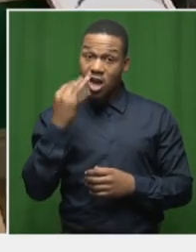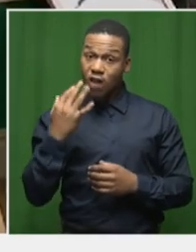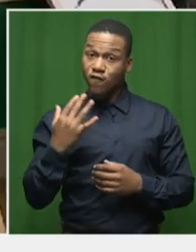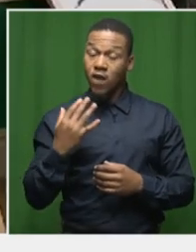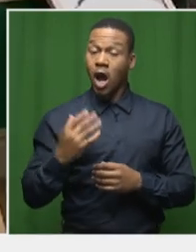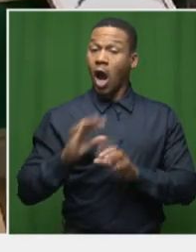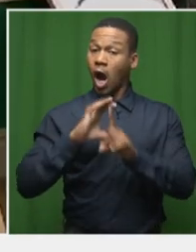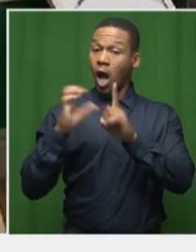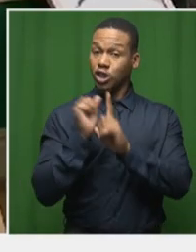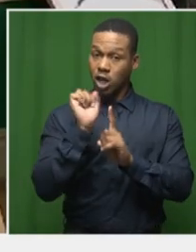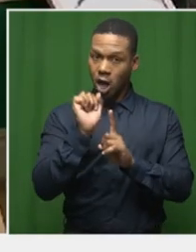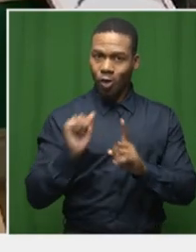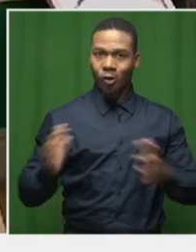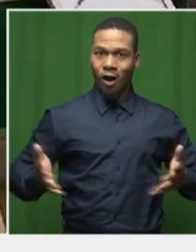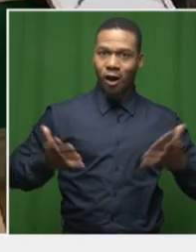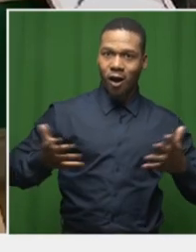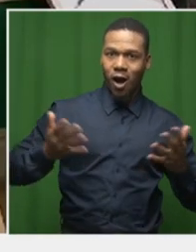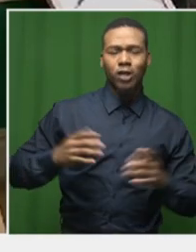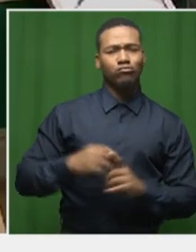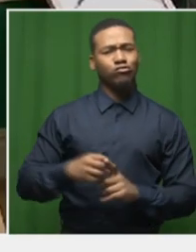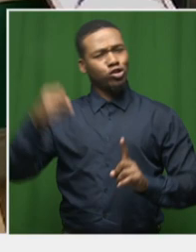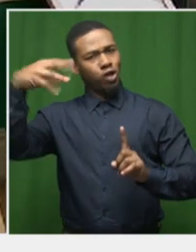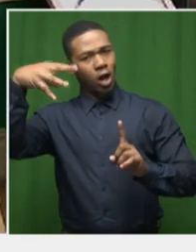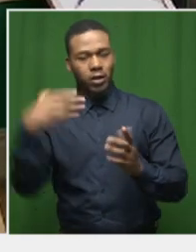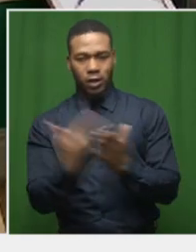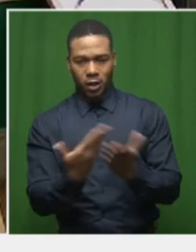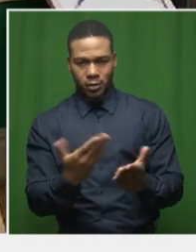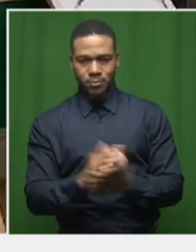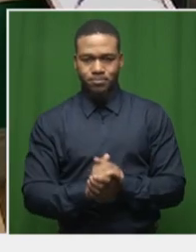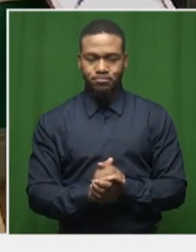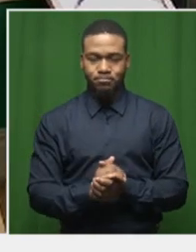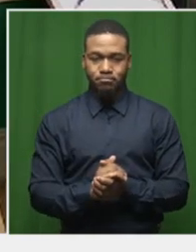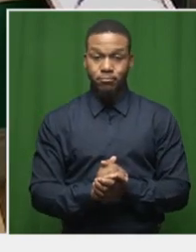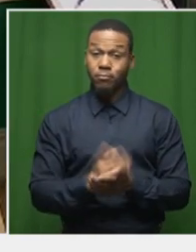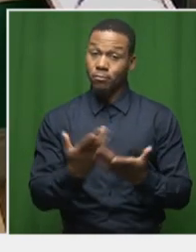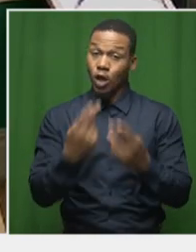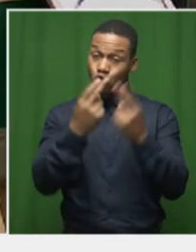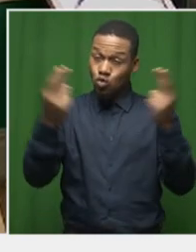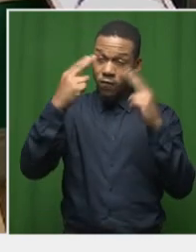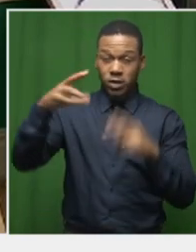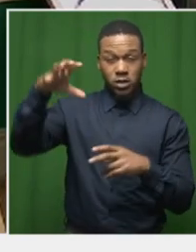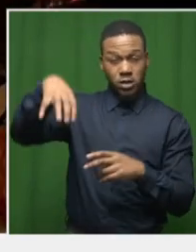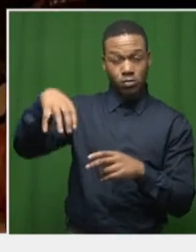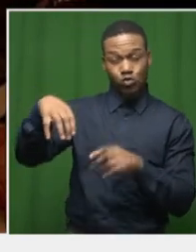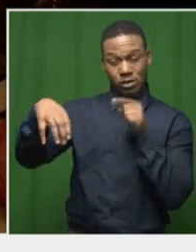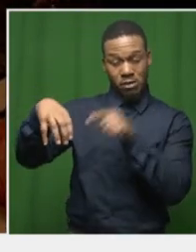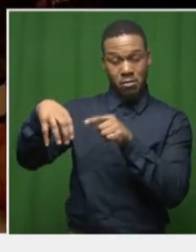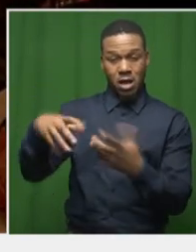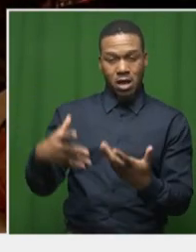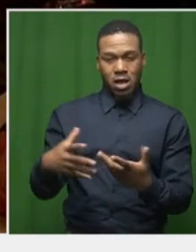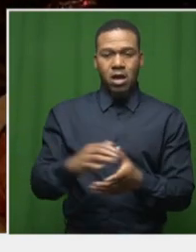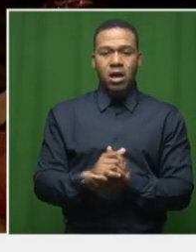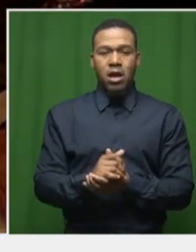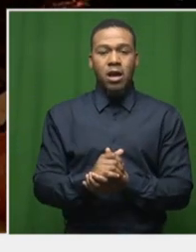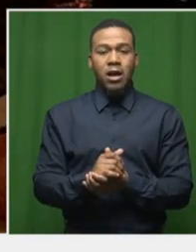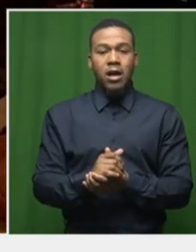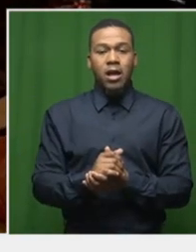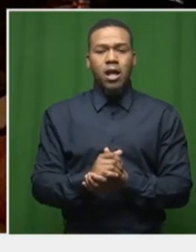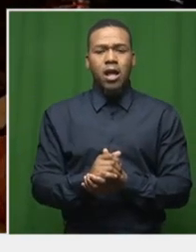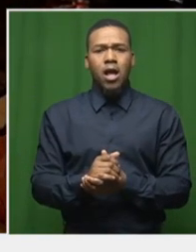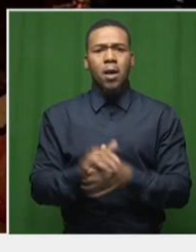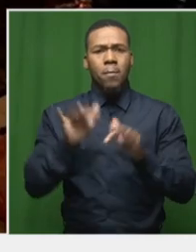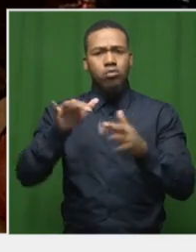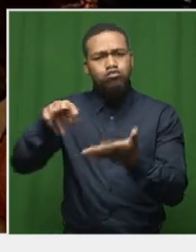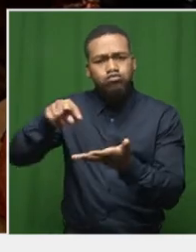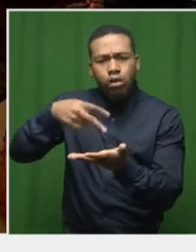The event was marked by the opening of an exhibition at the University Museum and a dance and poetry collaboration between dancers from